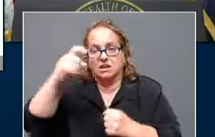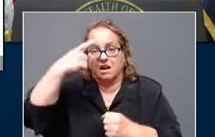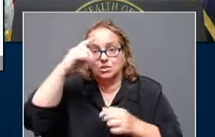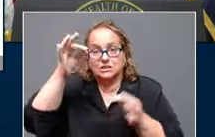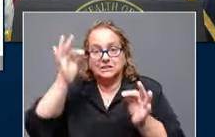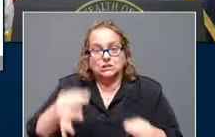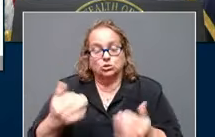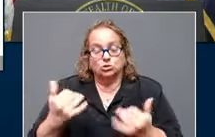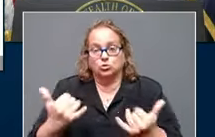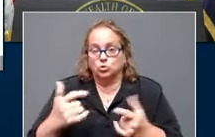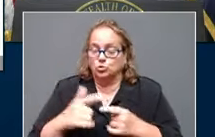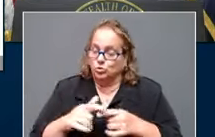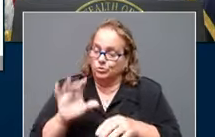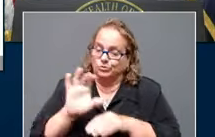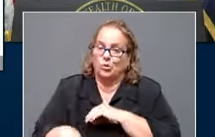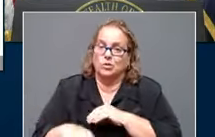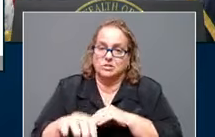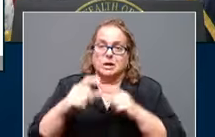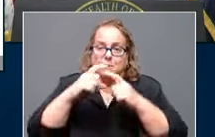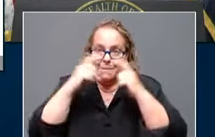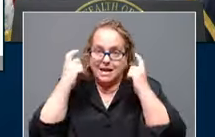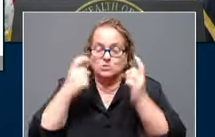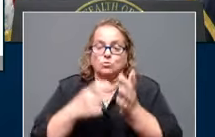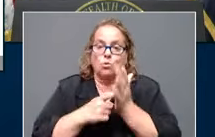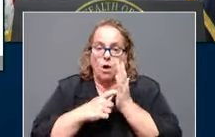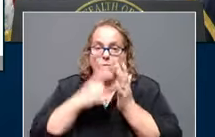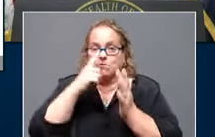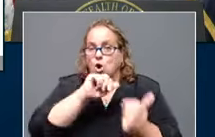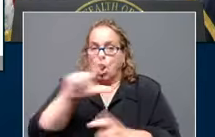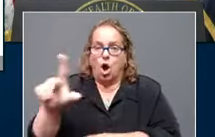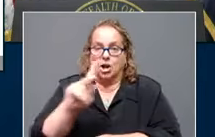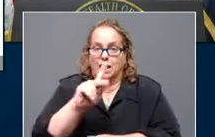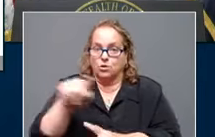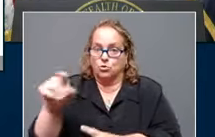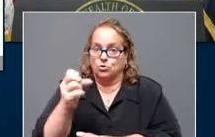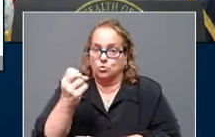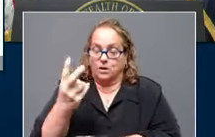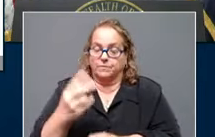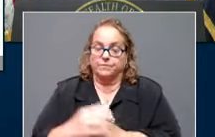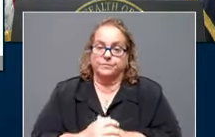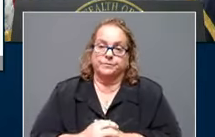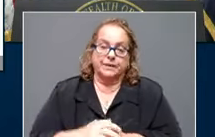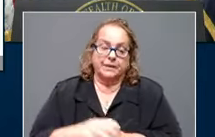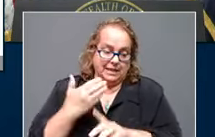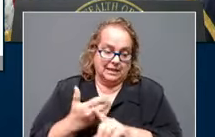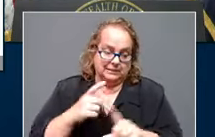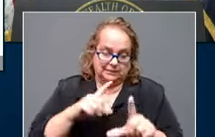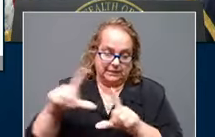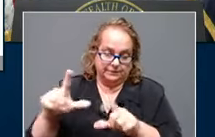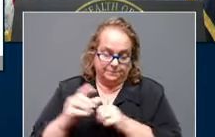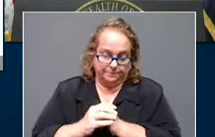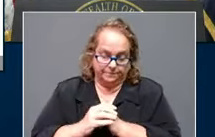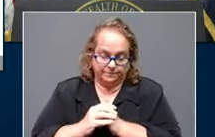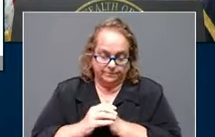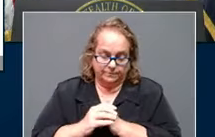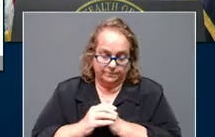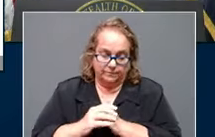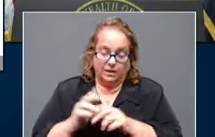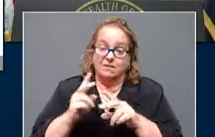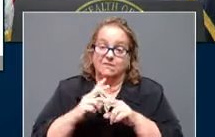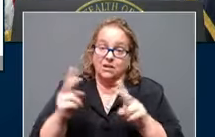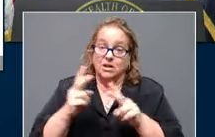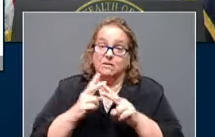data in here. All you need to see from this is in the middle, you can see these are age bands and decade of